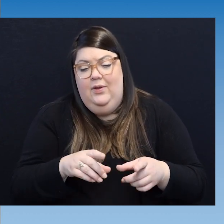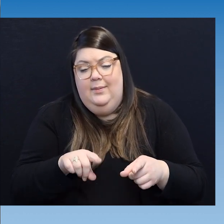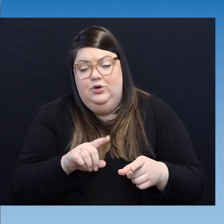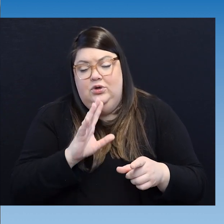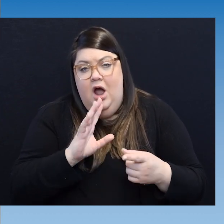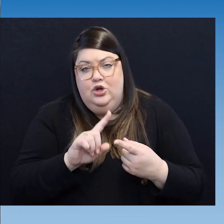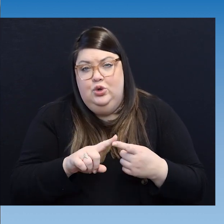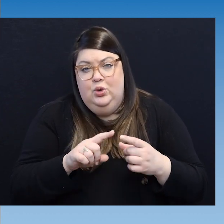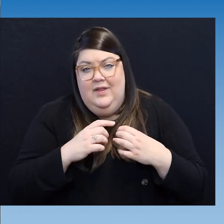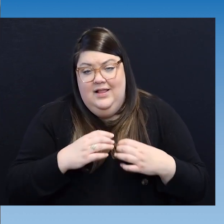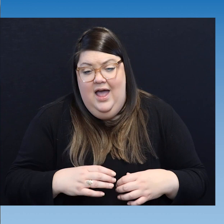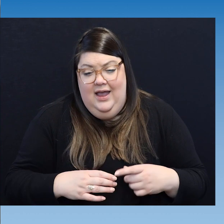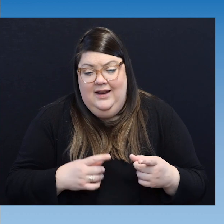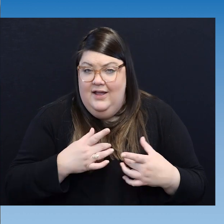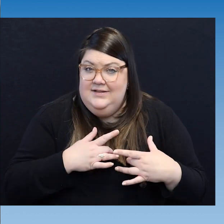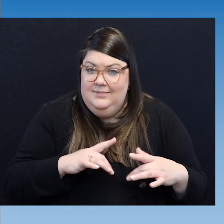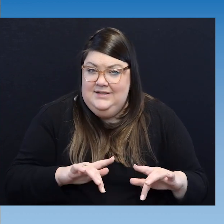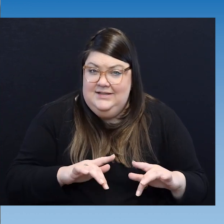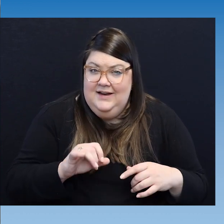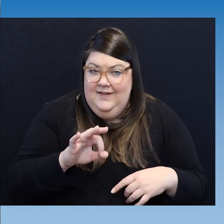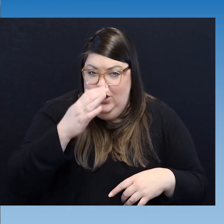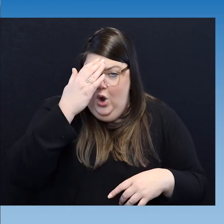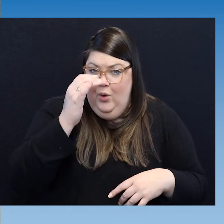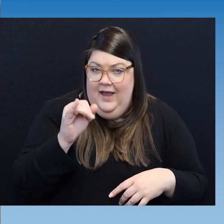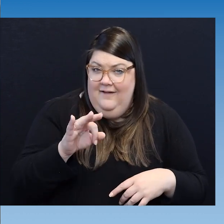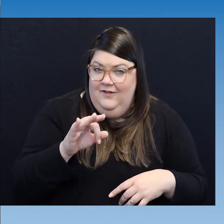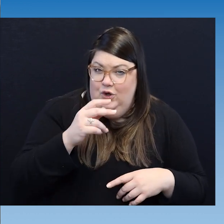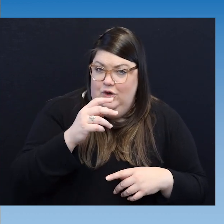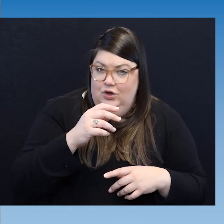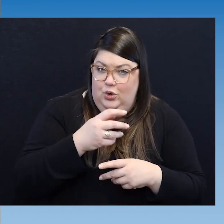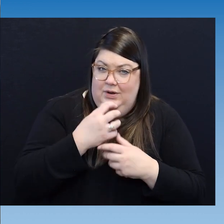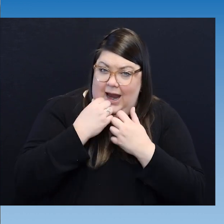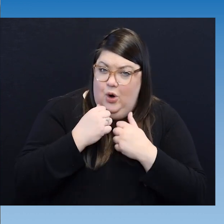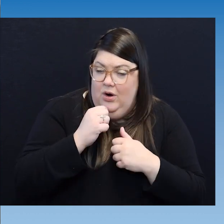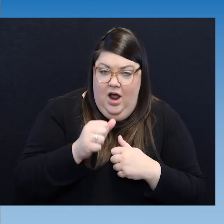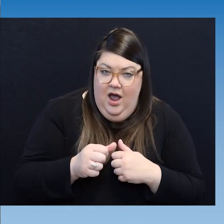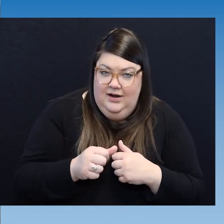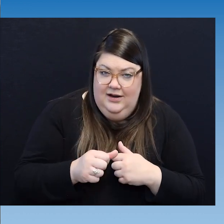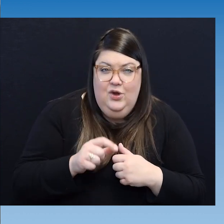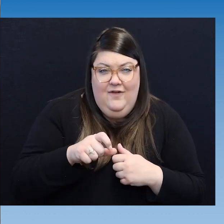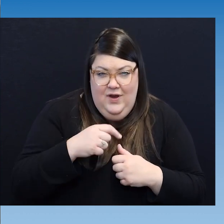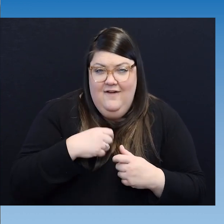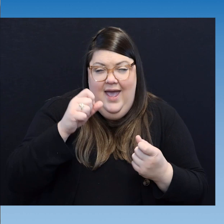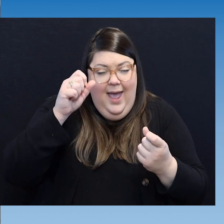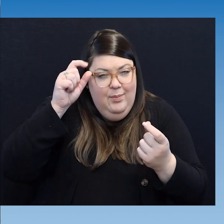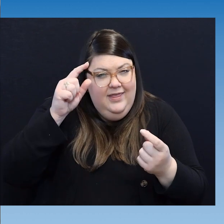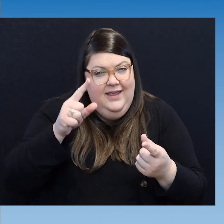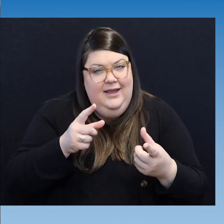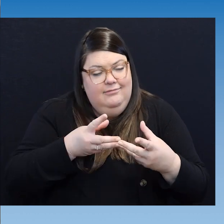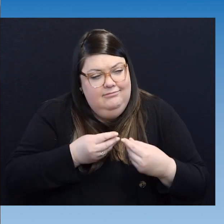because they're very sensitive, they know if you care or not, and they know if they want you around or not. And you have to have empathy, no